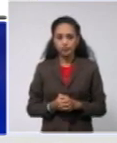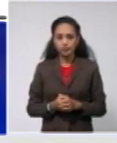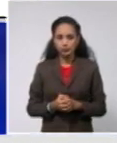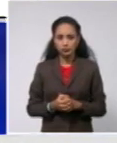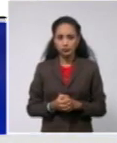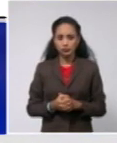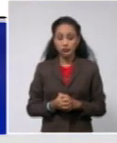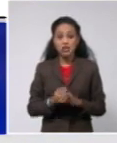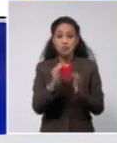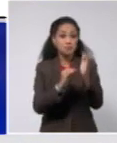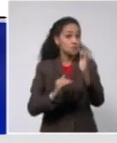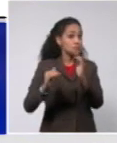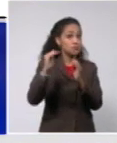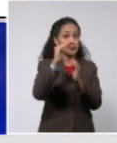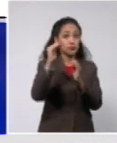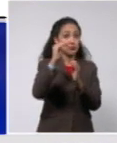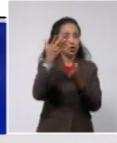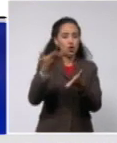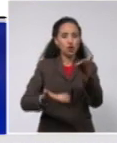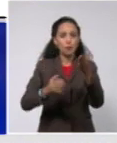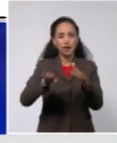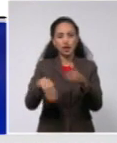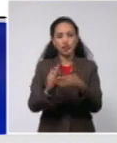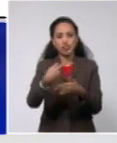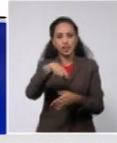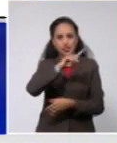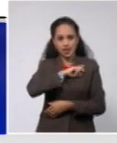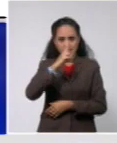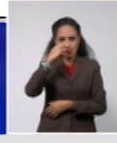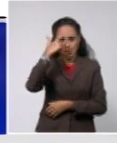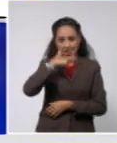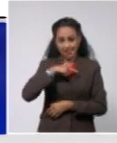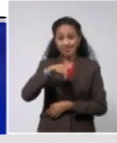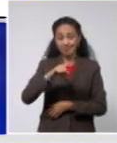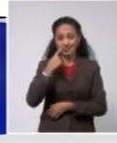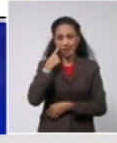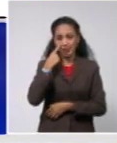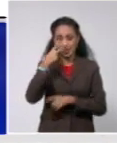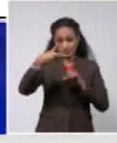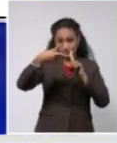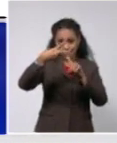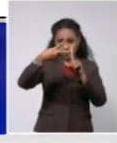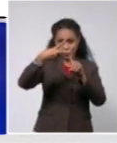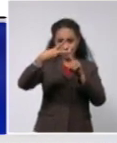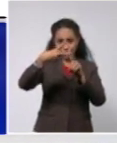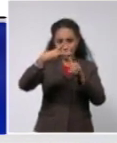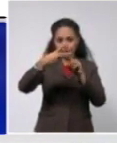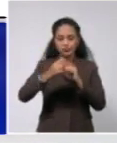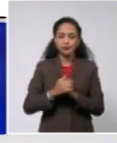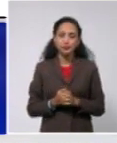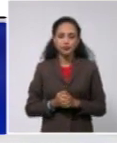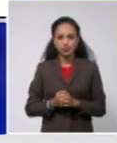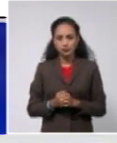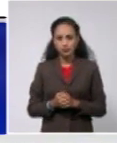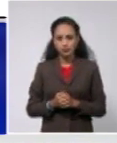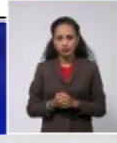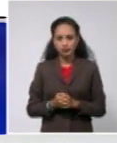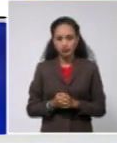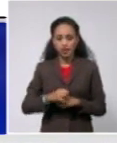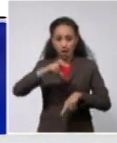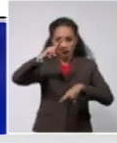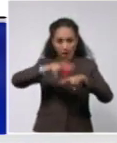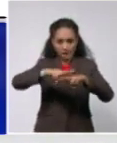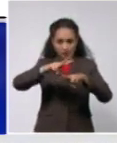56.97. Havana follows with a rate of 18.83, then Matanzas